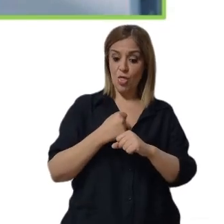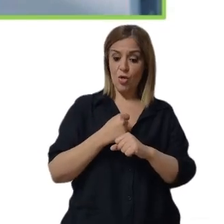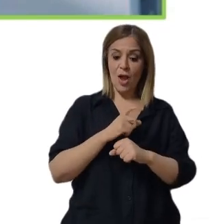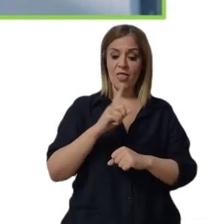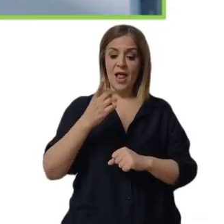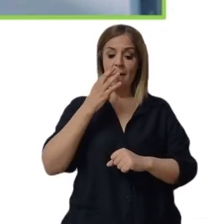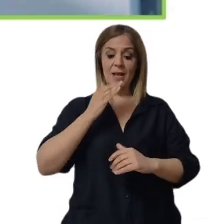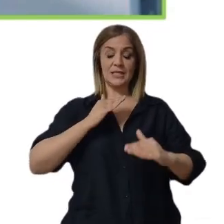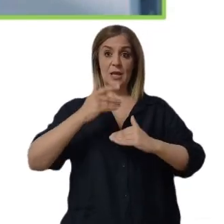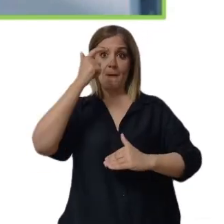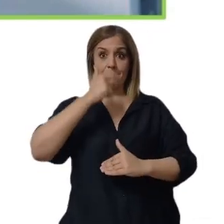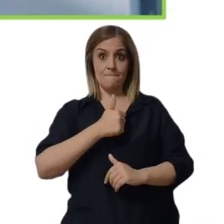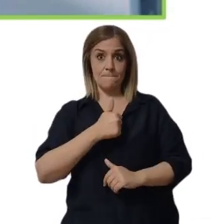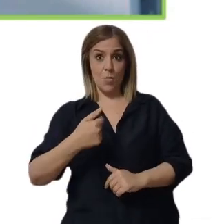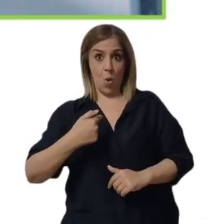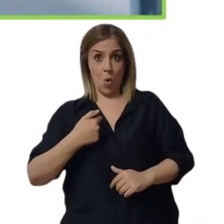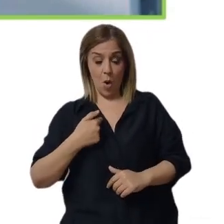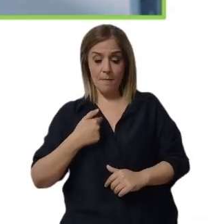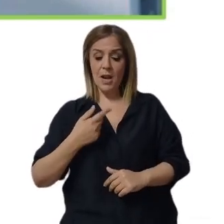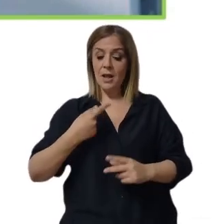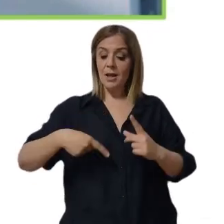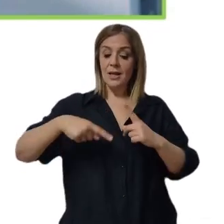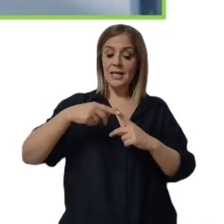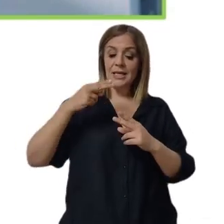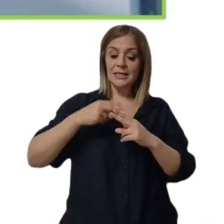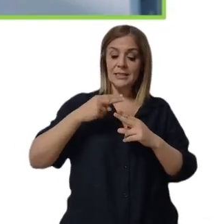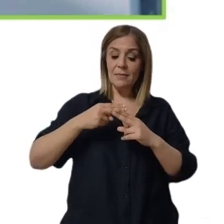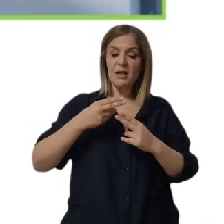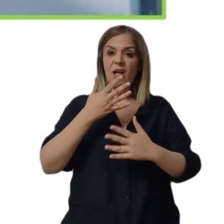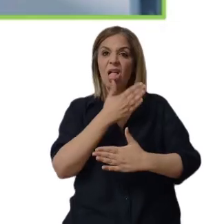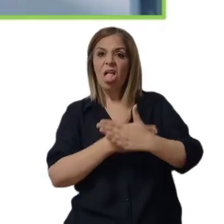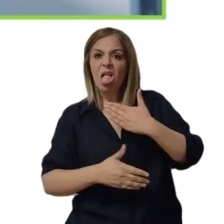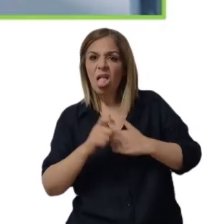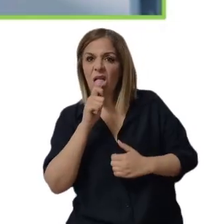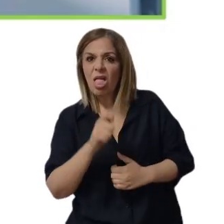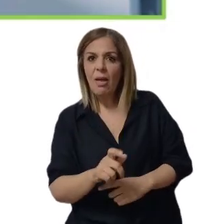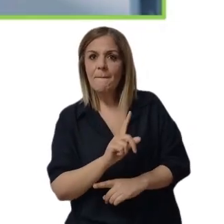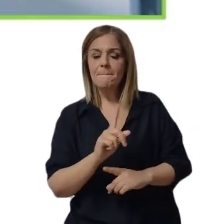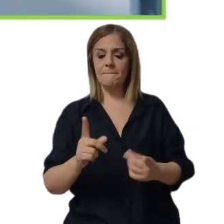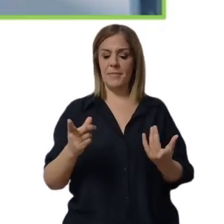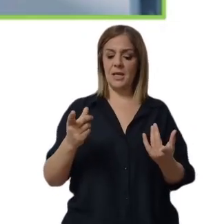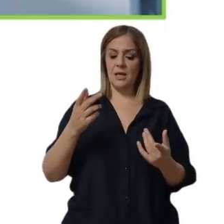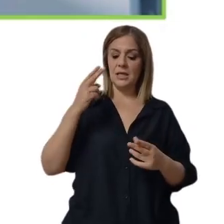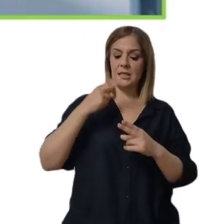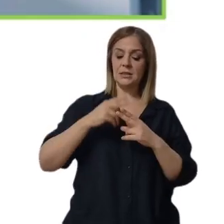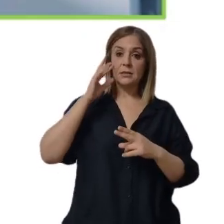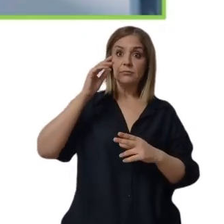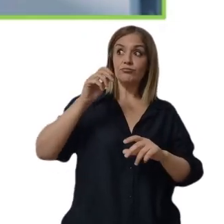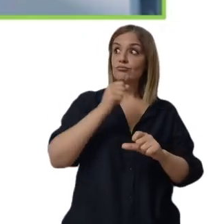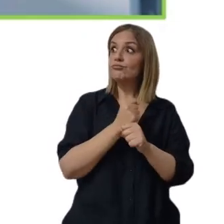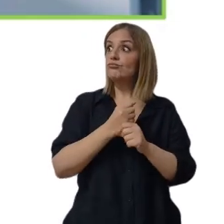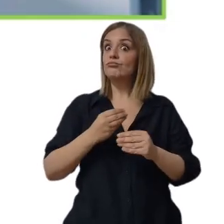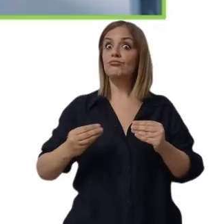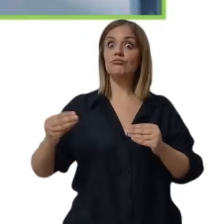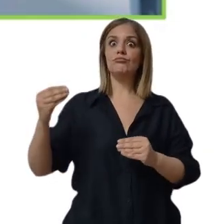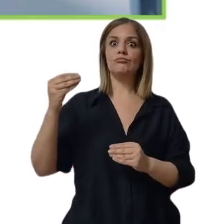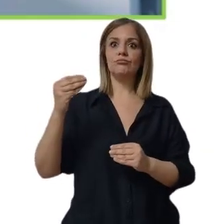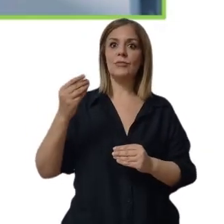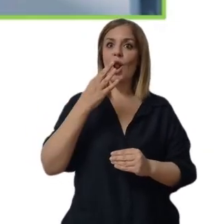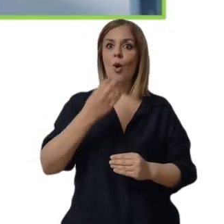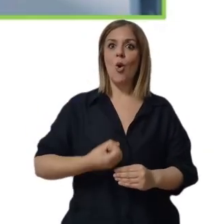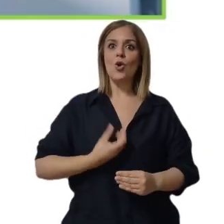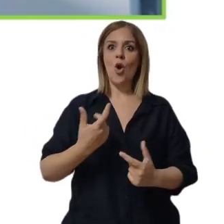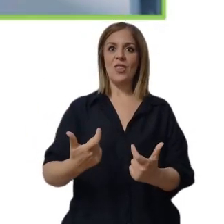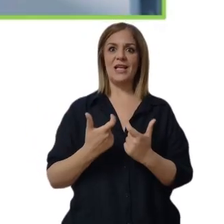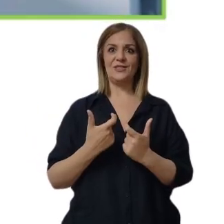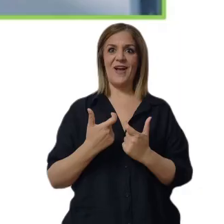just protect your health, but it also reduces fatigue and improves your productivity.